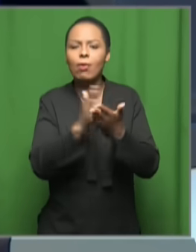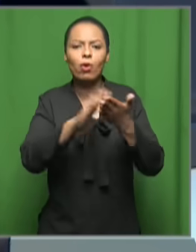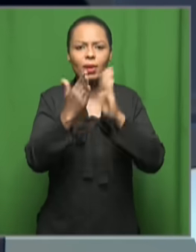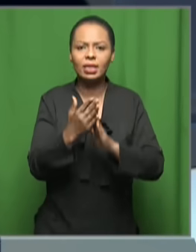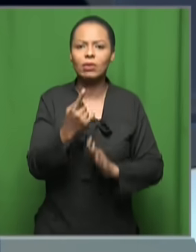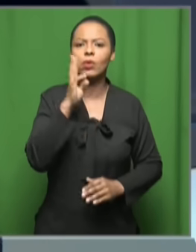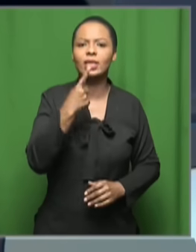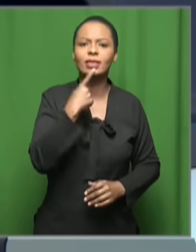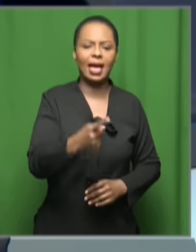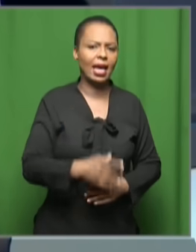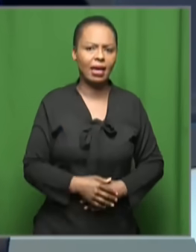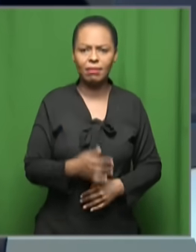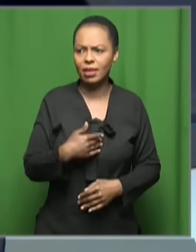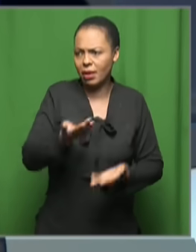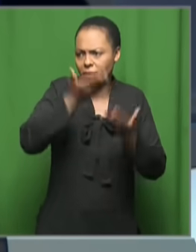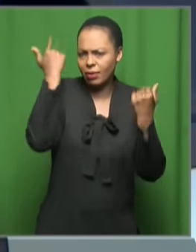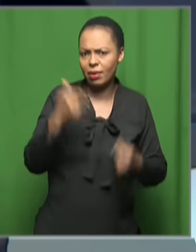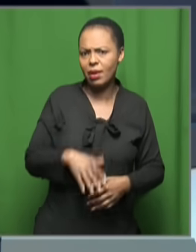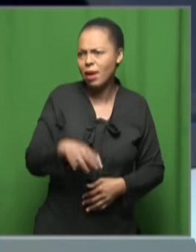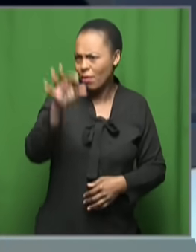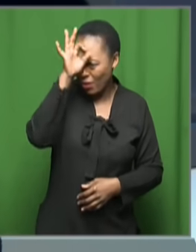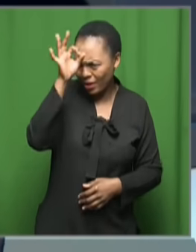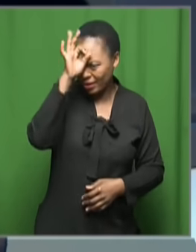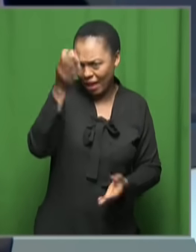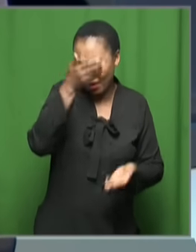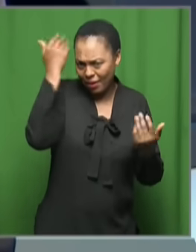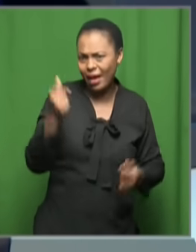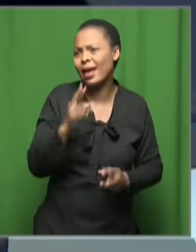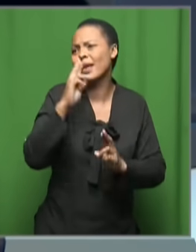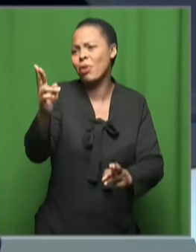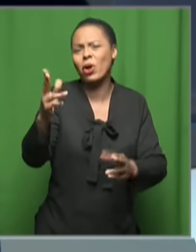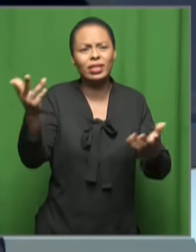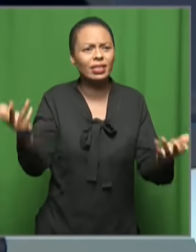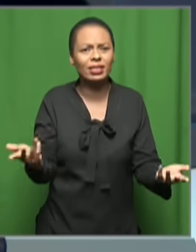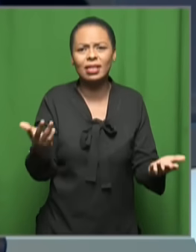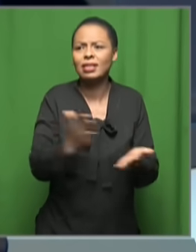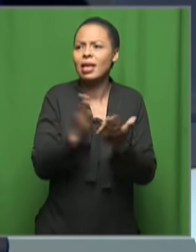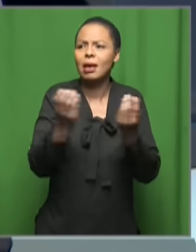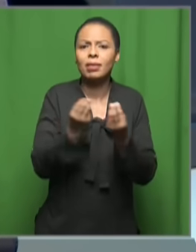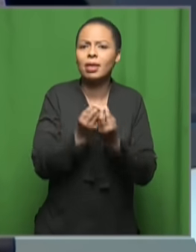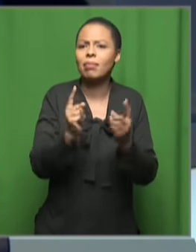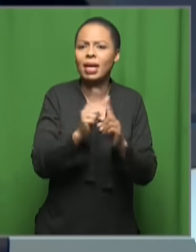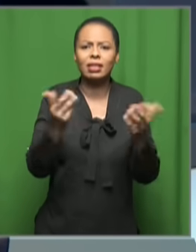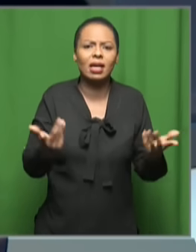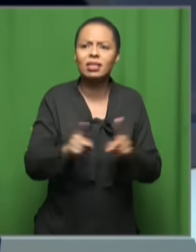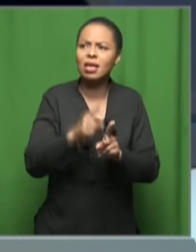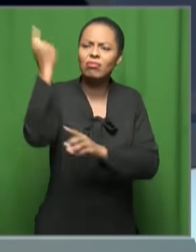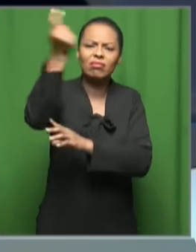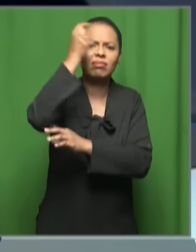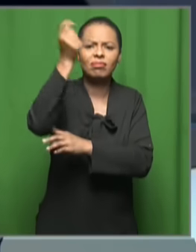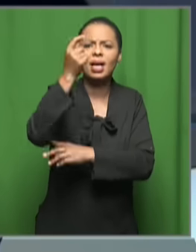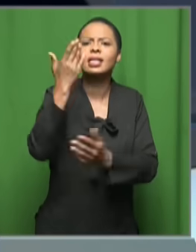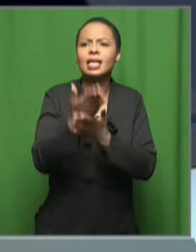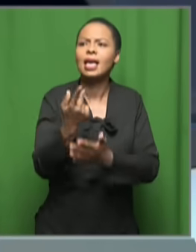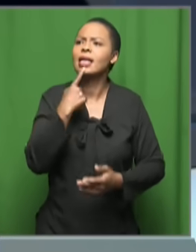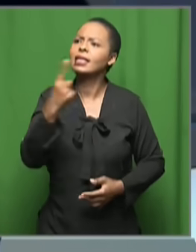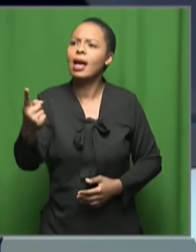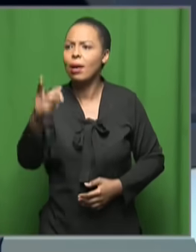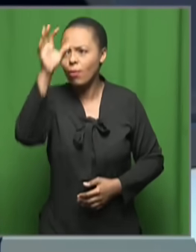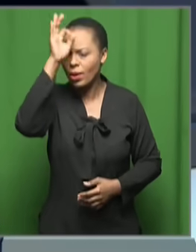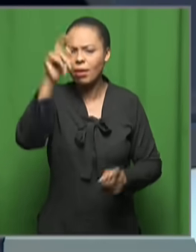don't know the police, we can report these issues, but police are not, even here at home, there are villages where they say, we can report issues, but we don't